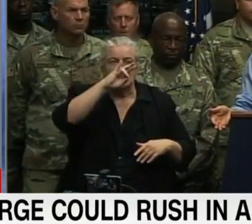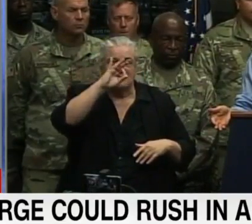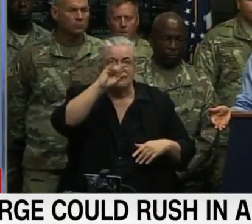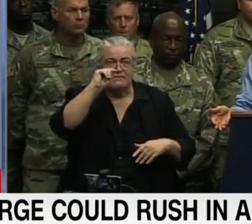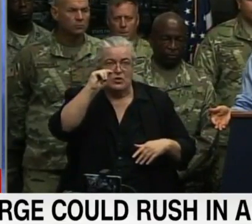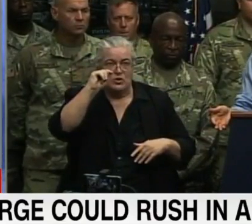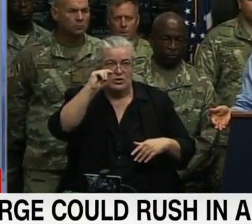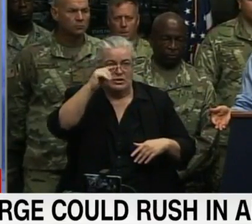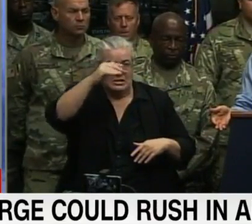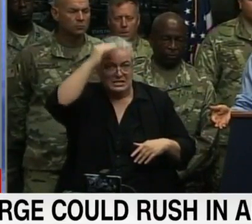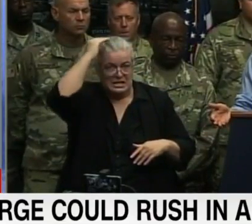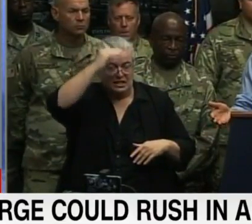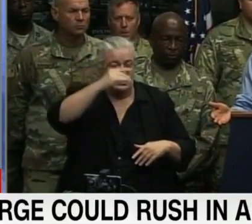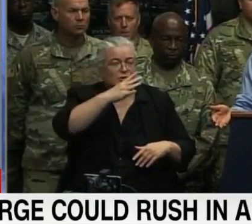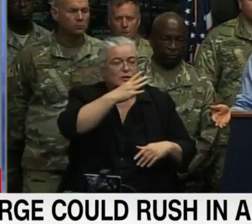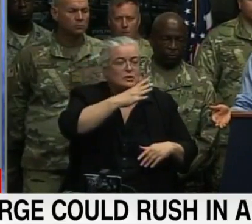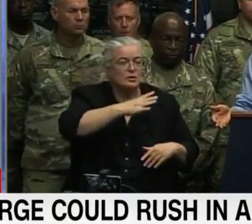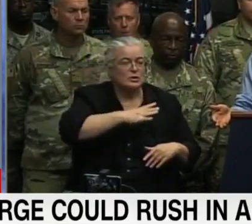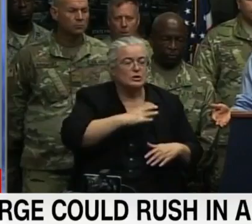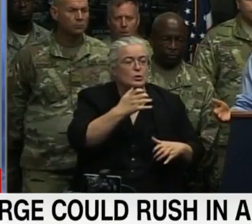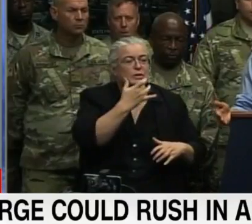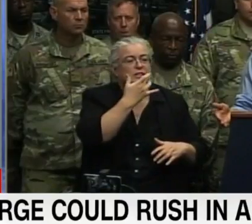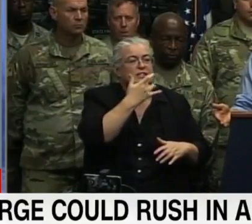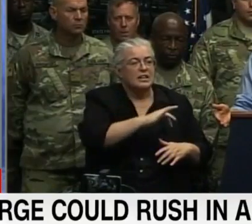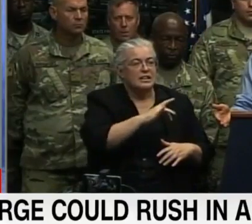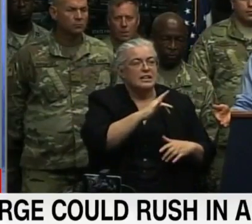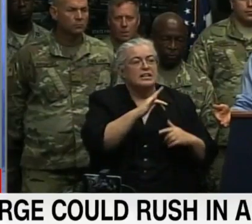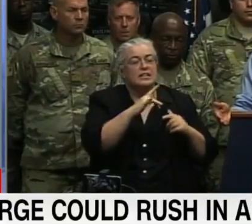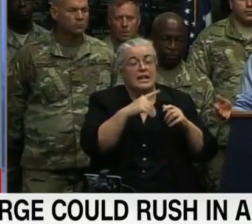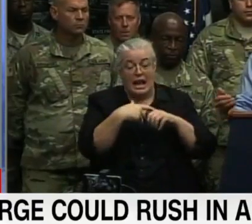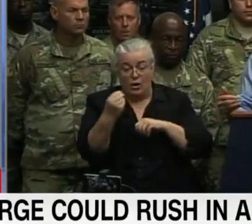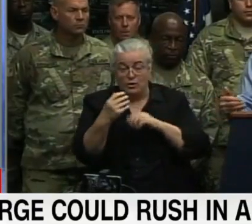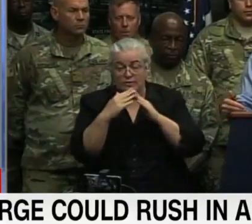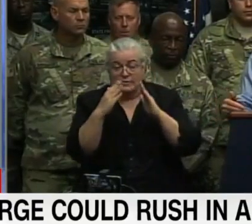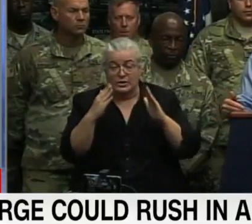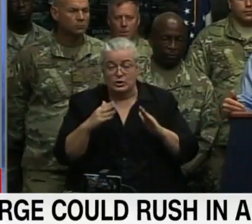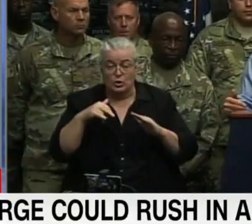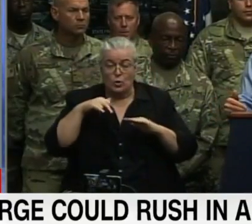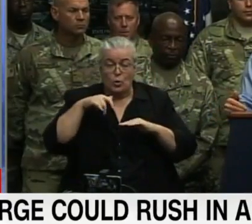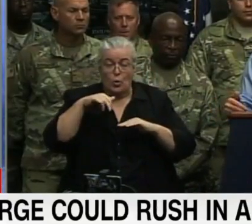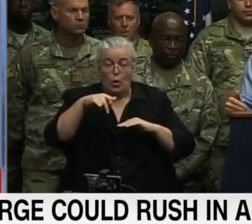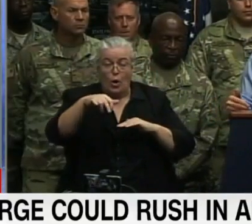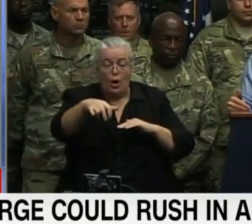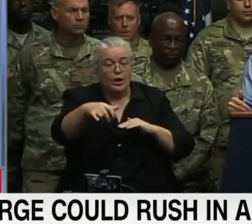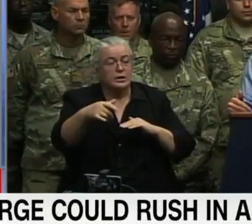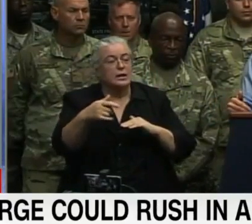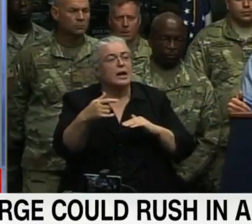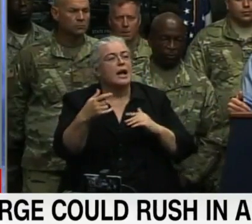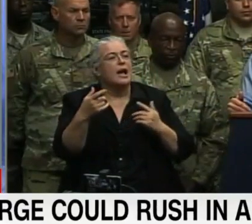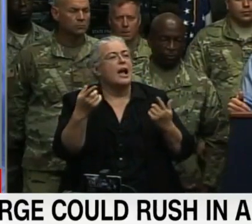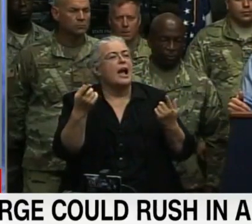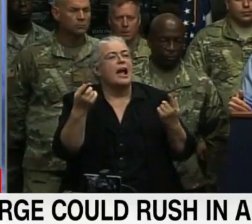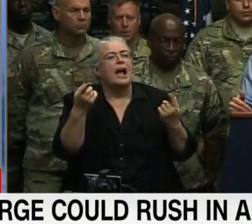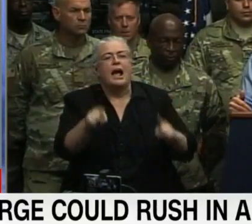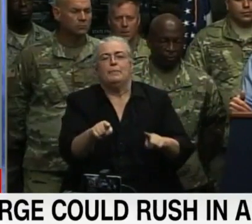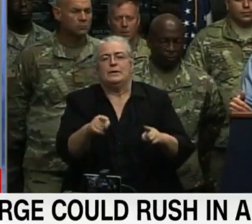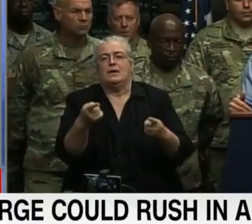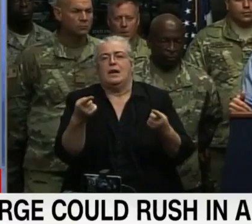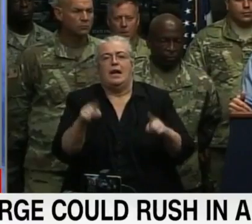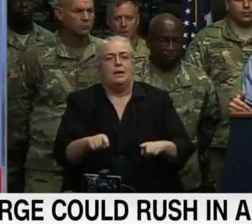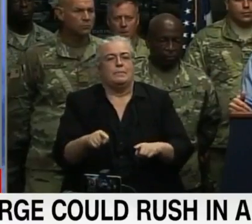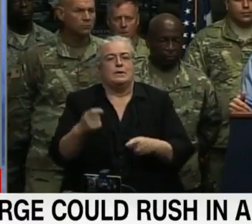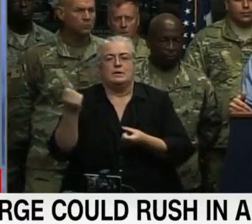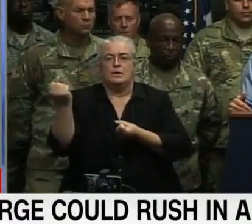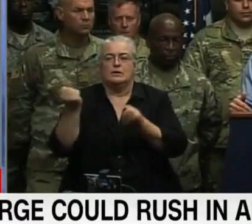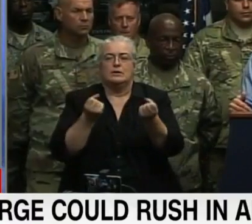she was not going to survive. She was so lucky because she got out of her house and she walked out, and there was a high water vehicle, and it was the last vehicle